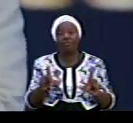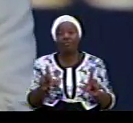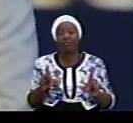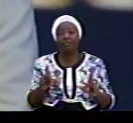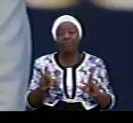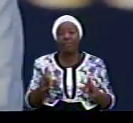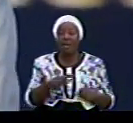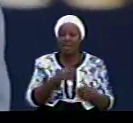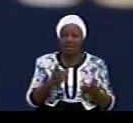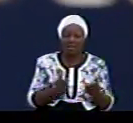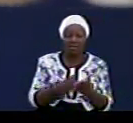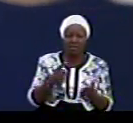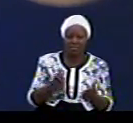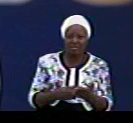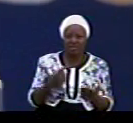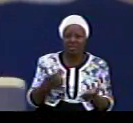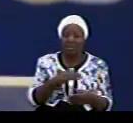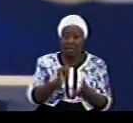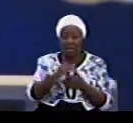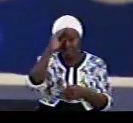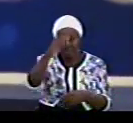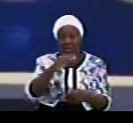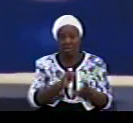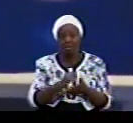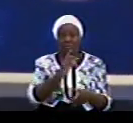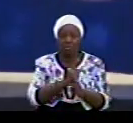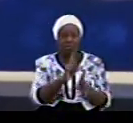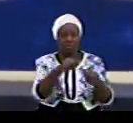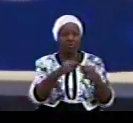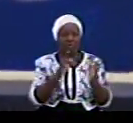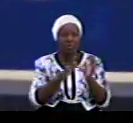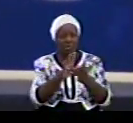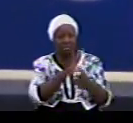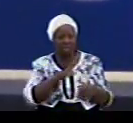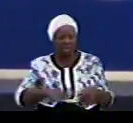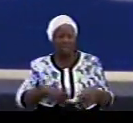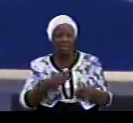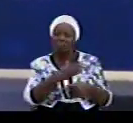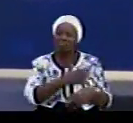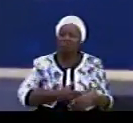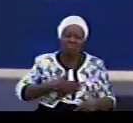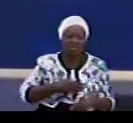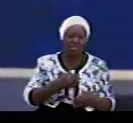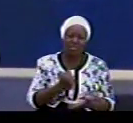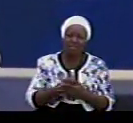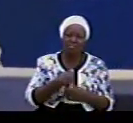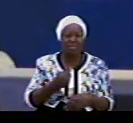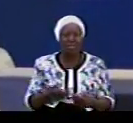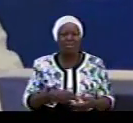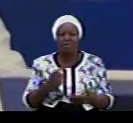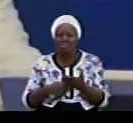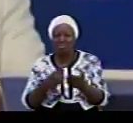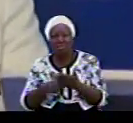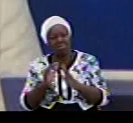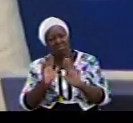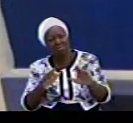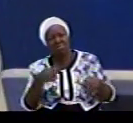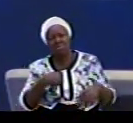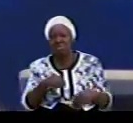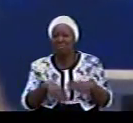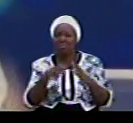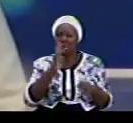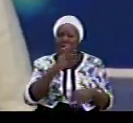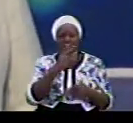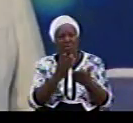And Jesus said, if thou canst only believe, all things